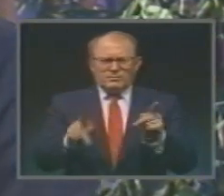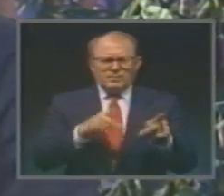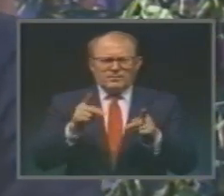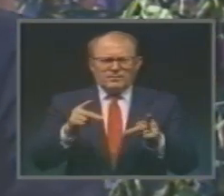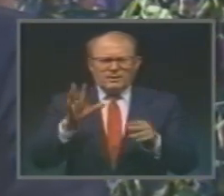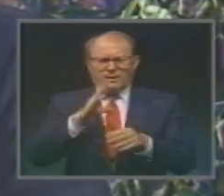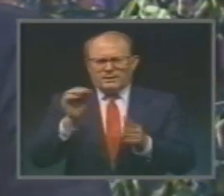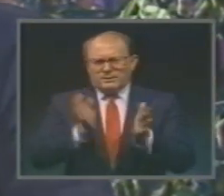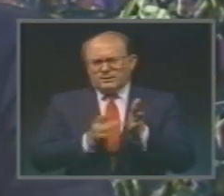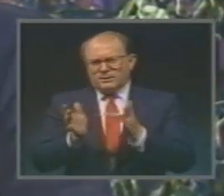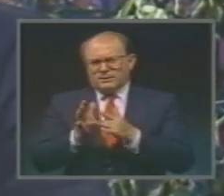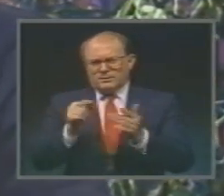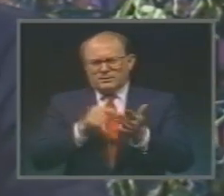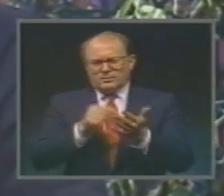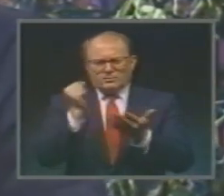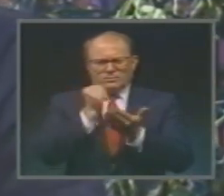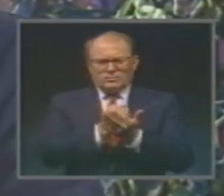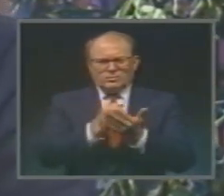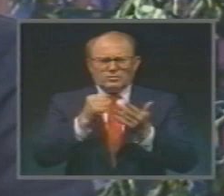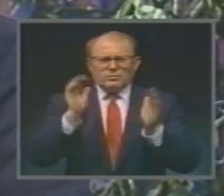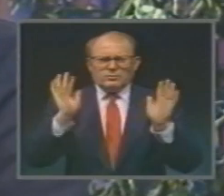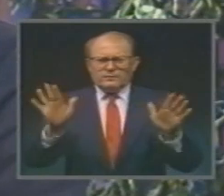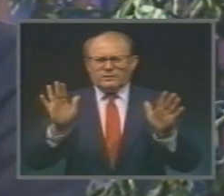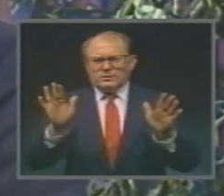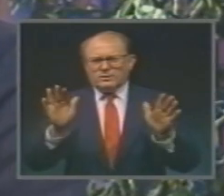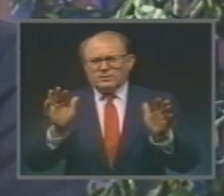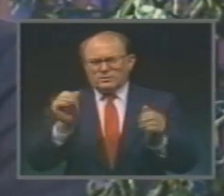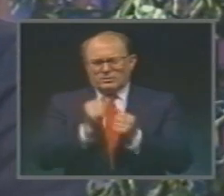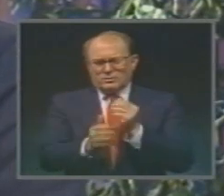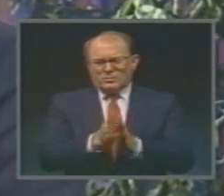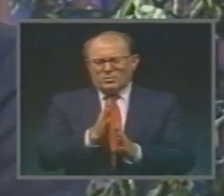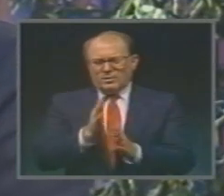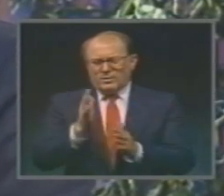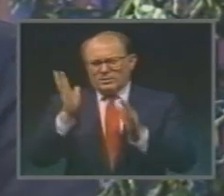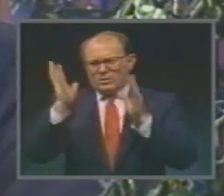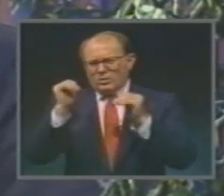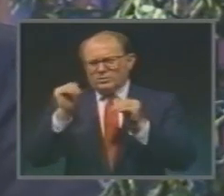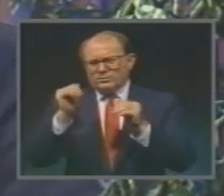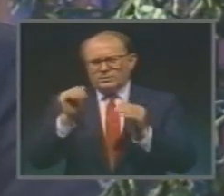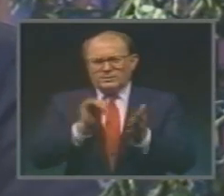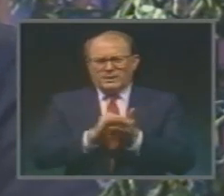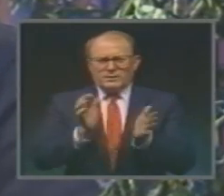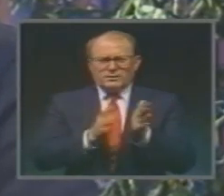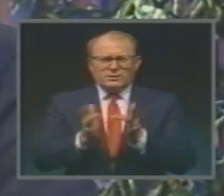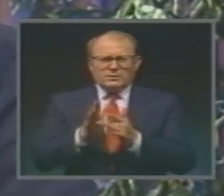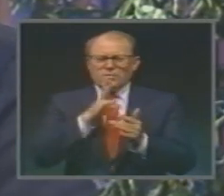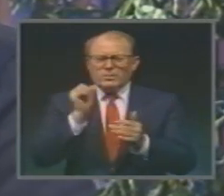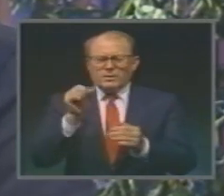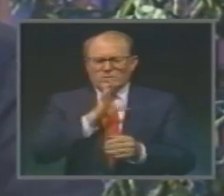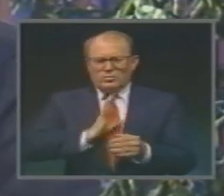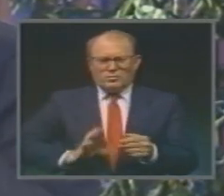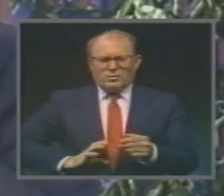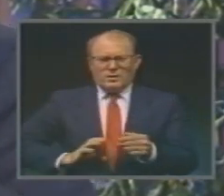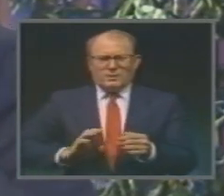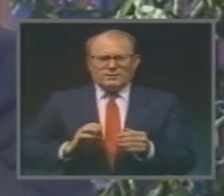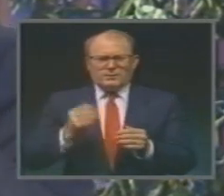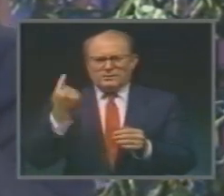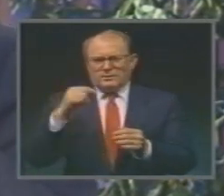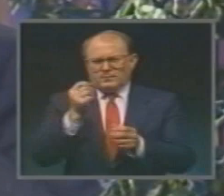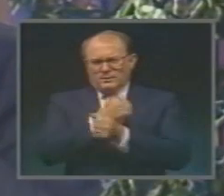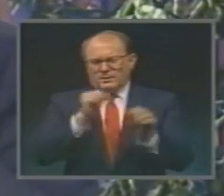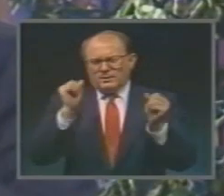shameless crucifixion seemed to dash their hopes of his being Christ the Savior. Then